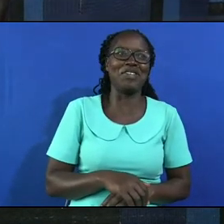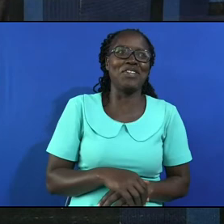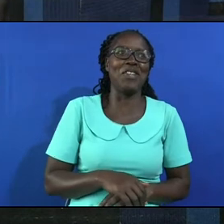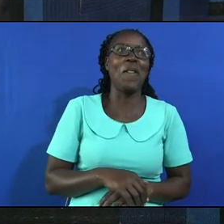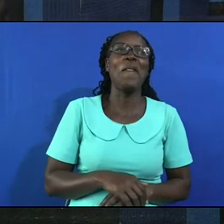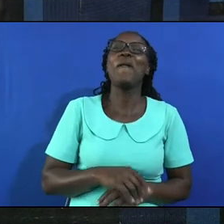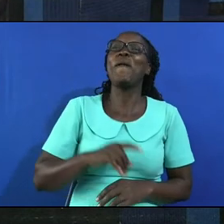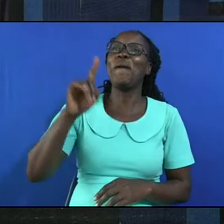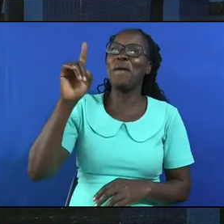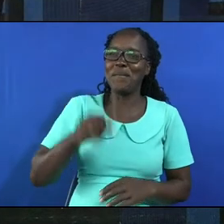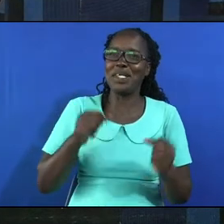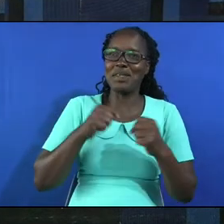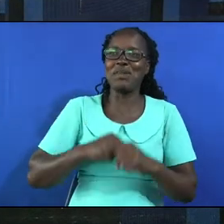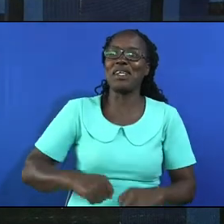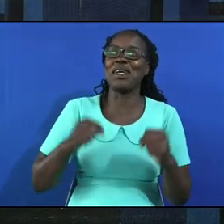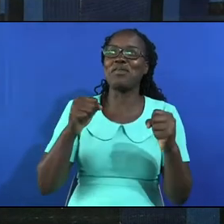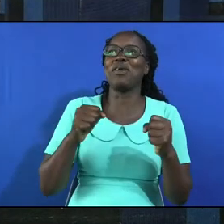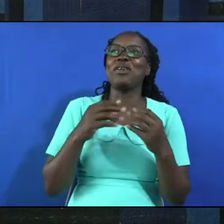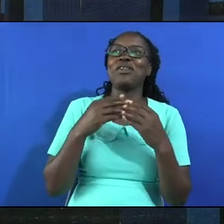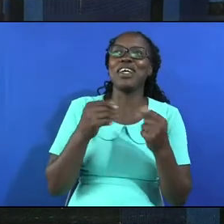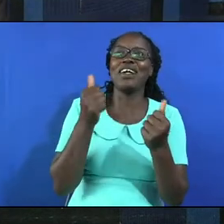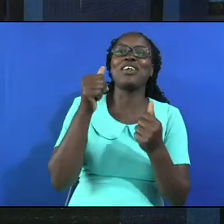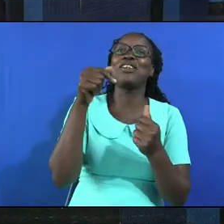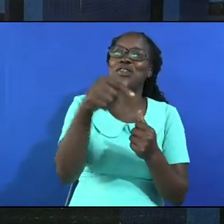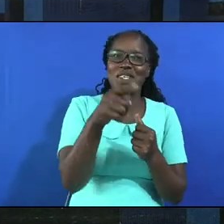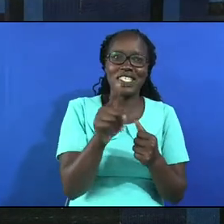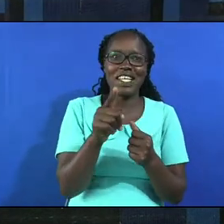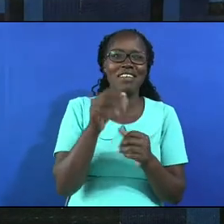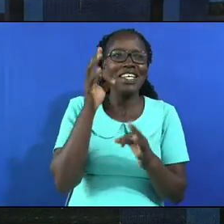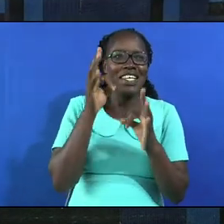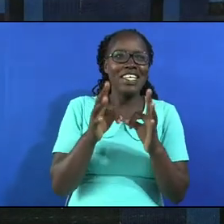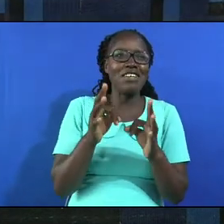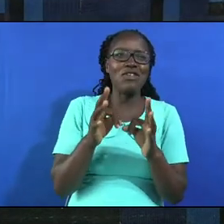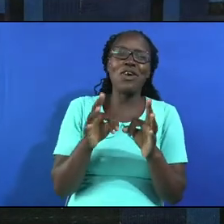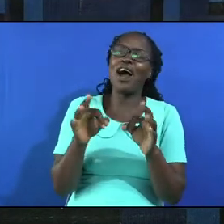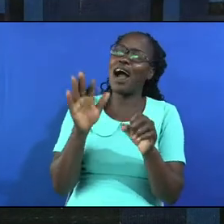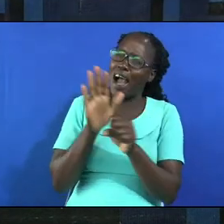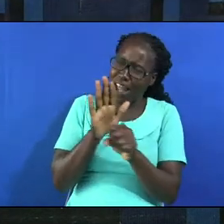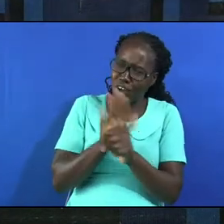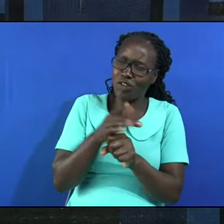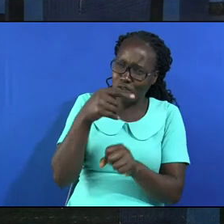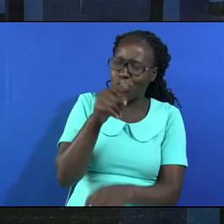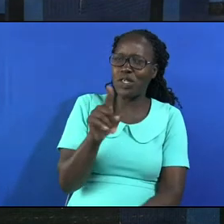You must be able to handle yourself. If you are too much for